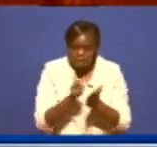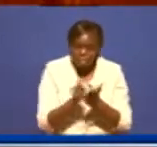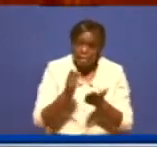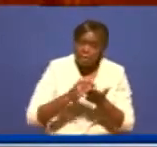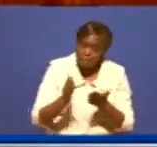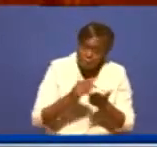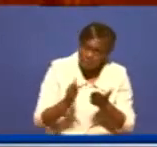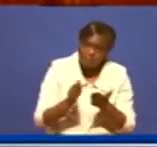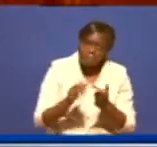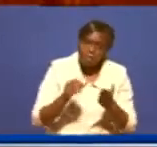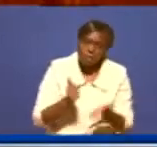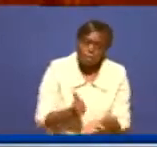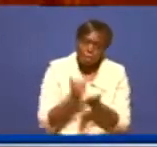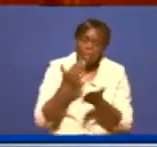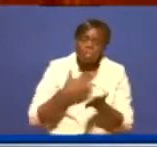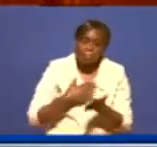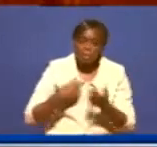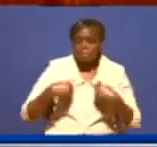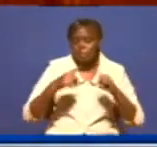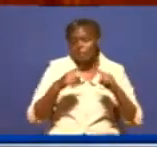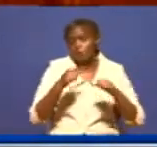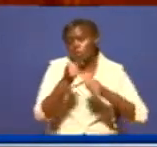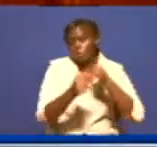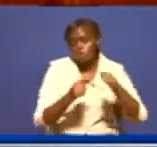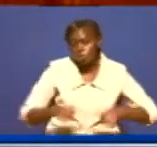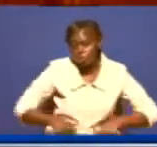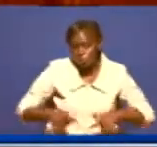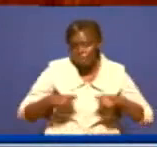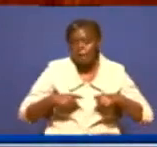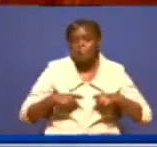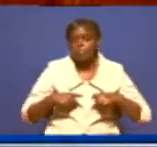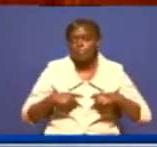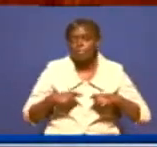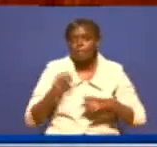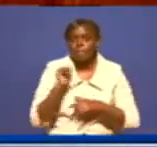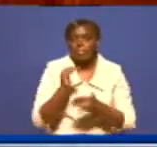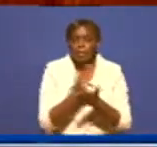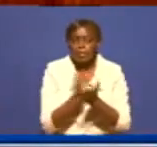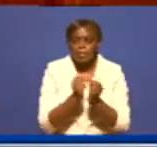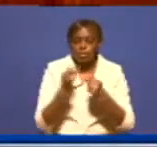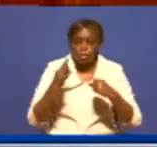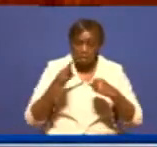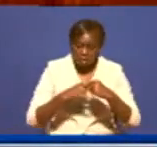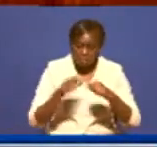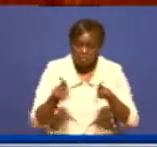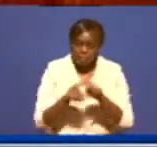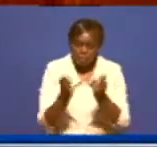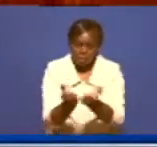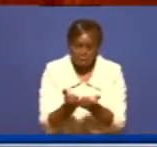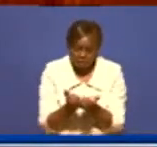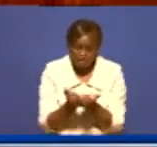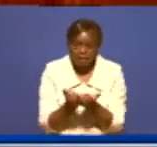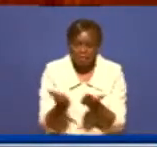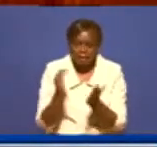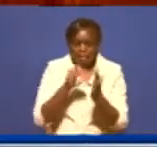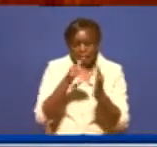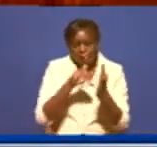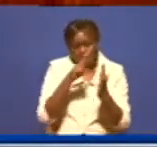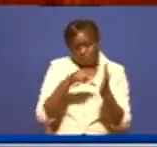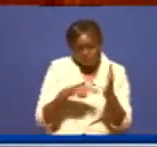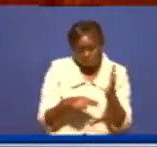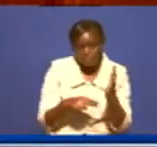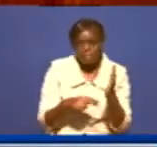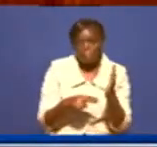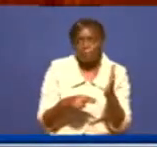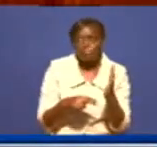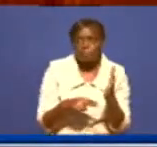will be able to help me survive, that should be the case. So that Section 18 also needs to be relooked. In fact, if you